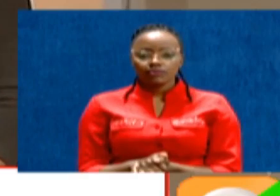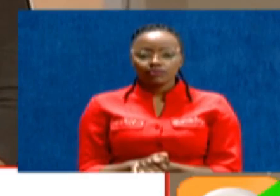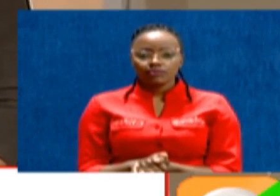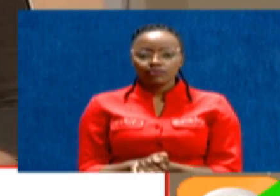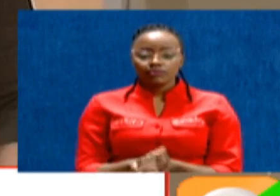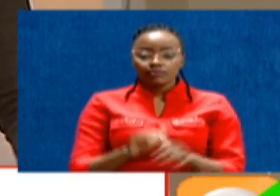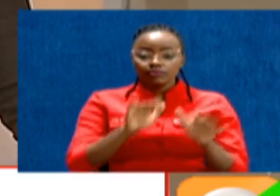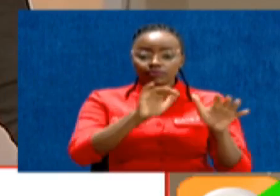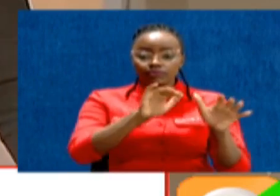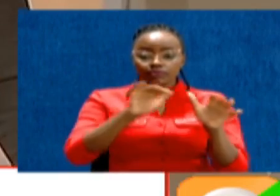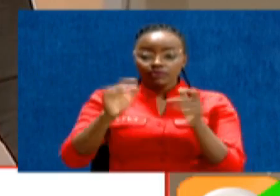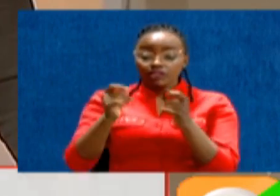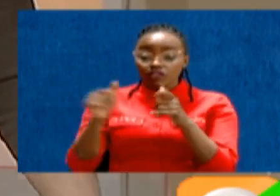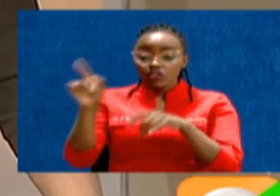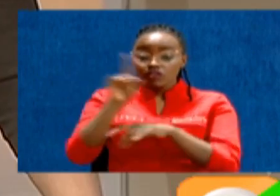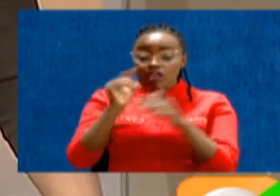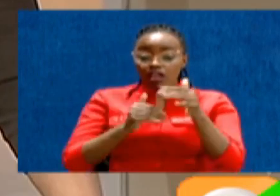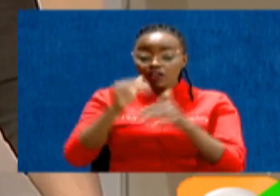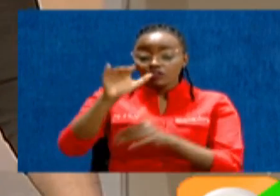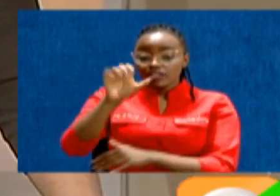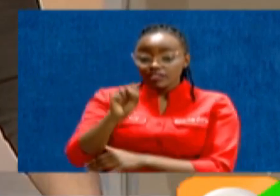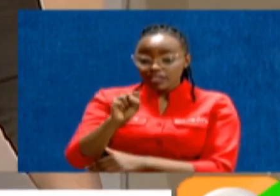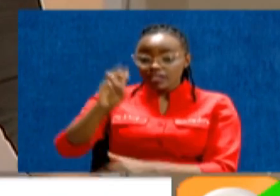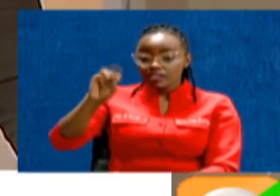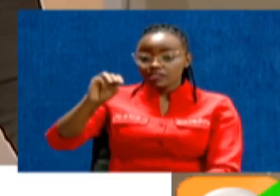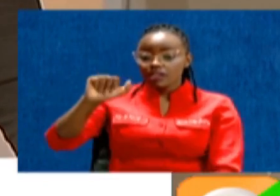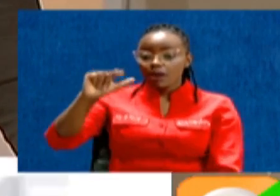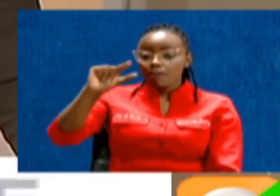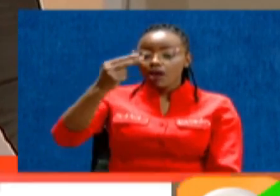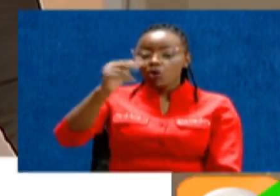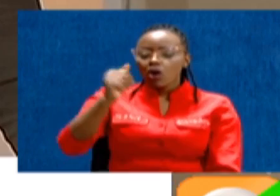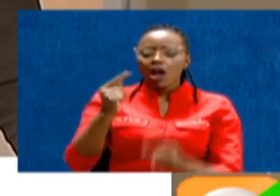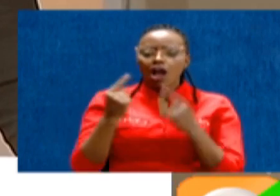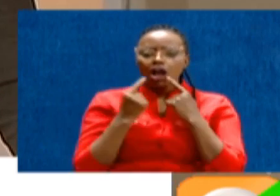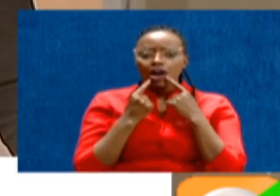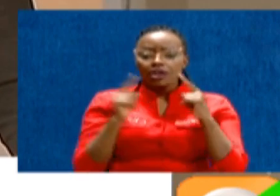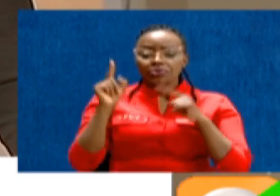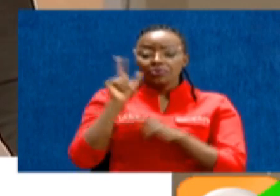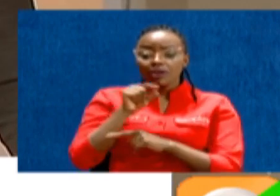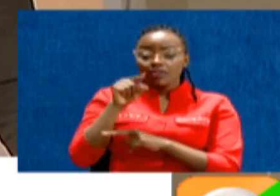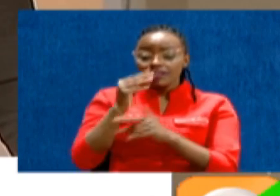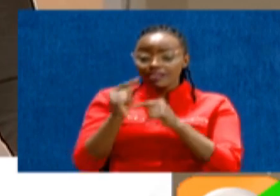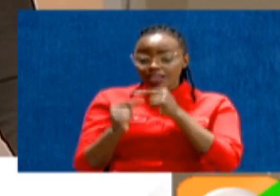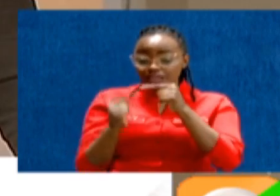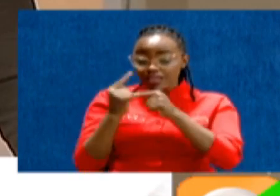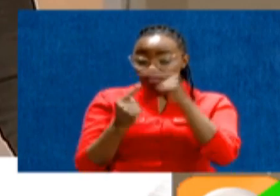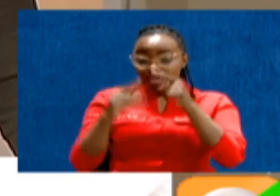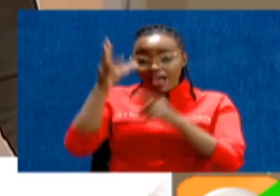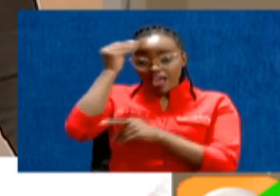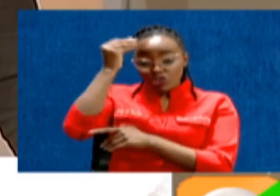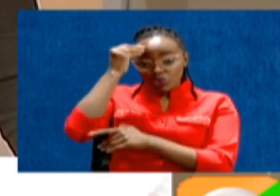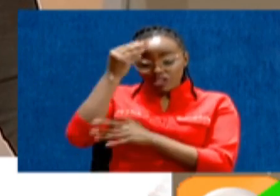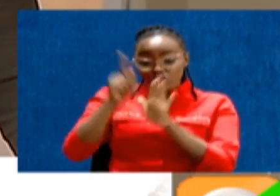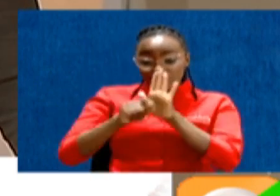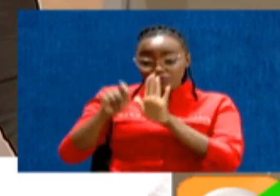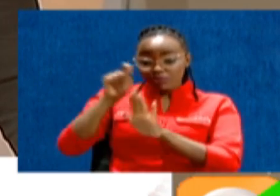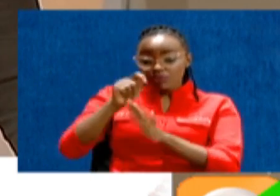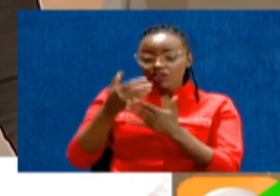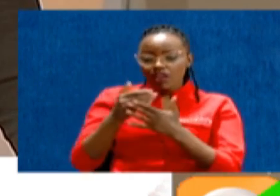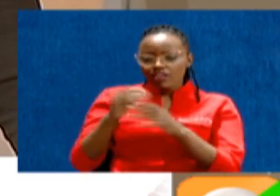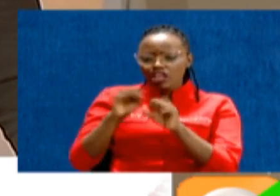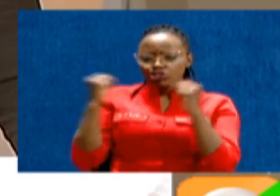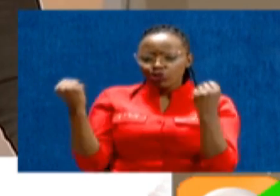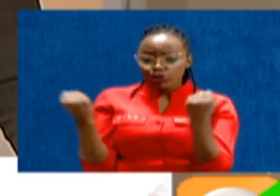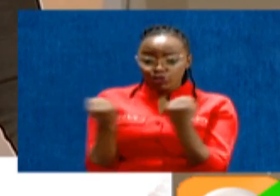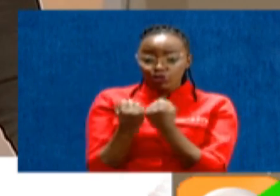Just days after CS George Magoha announced the disruption of this year's education calendar, sociologists aver that